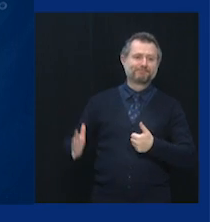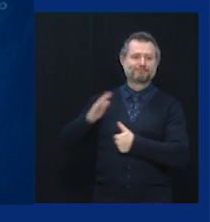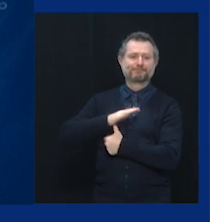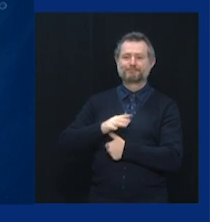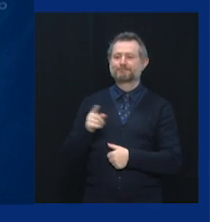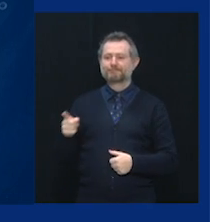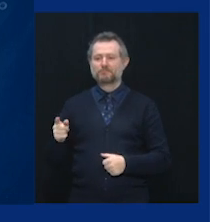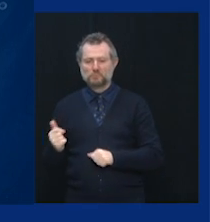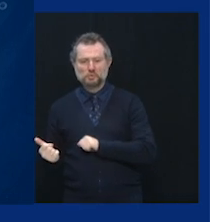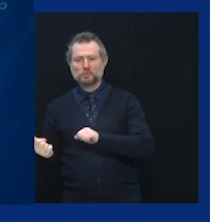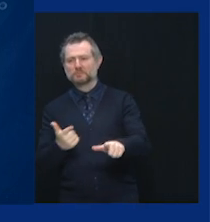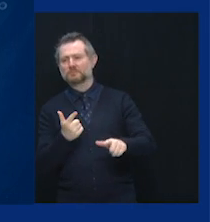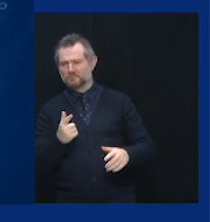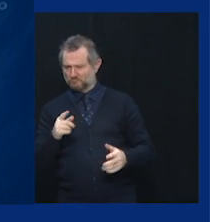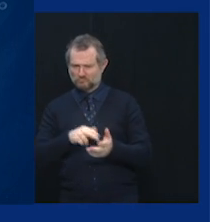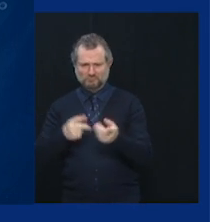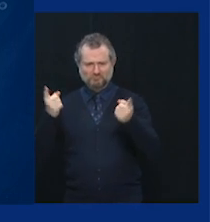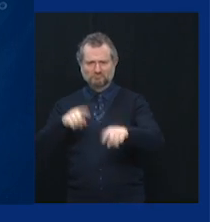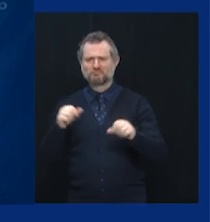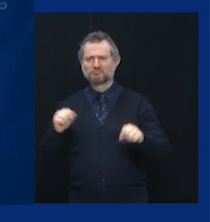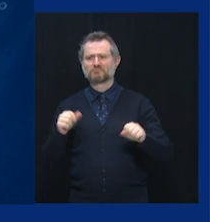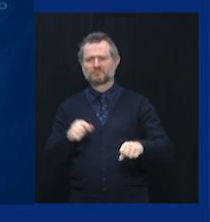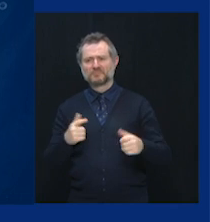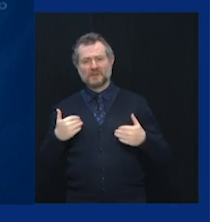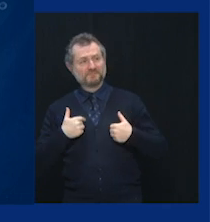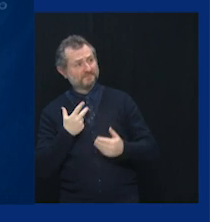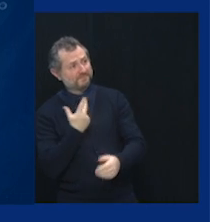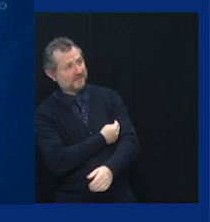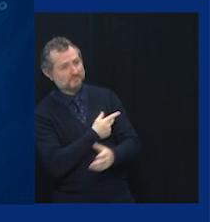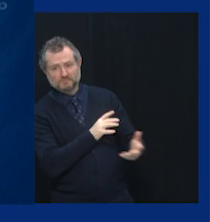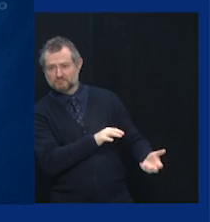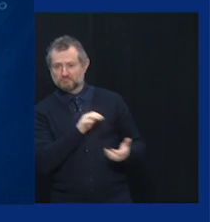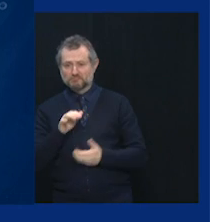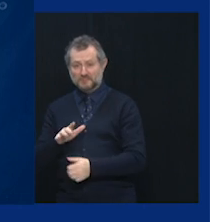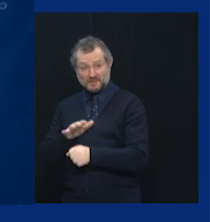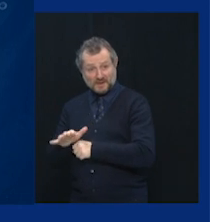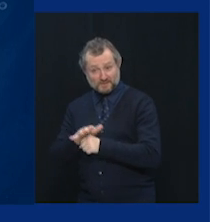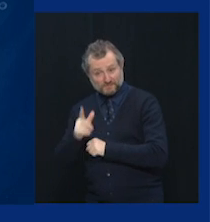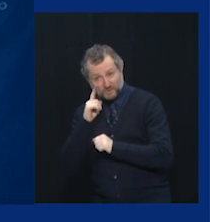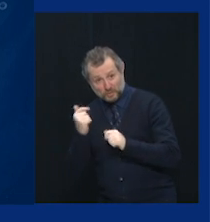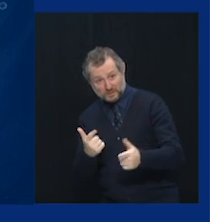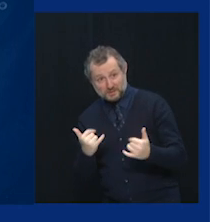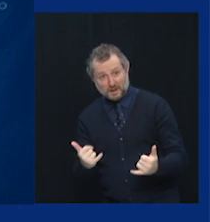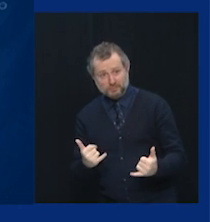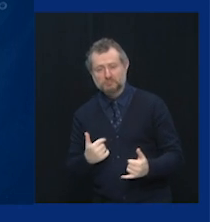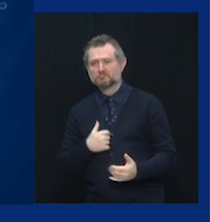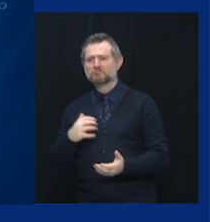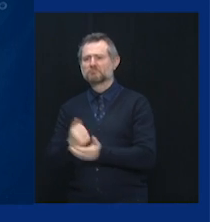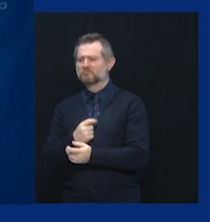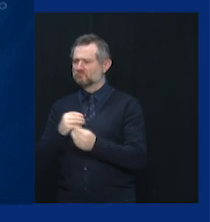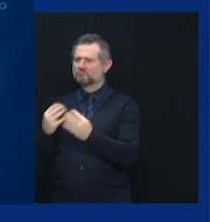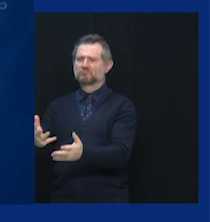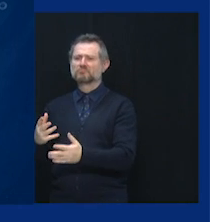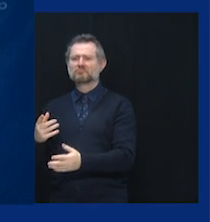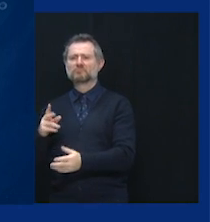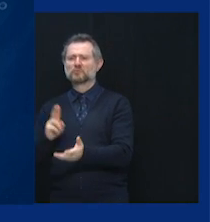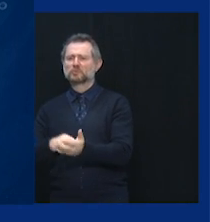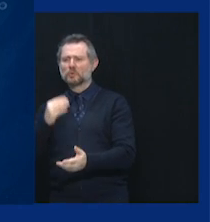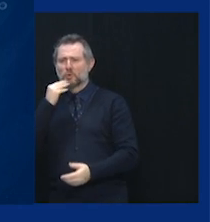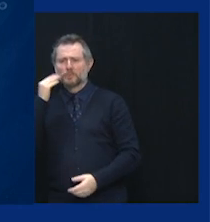Americans agreed with that. You have vaccines, they're limited, give it to the people in the nursing homes. Everyone agreed with